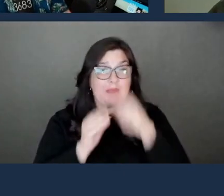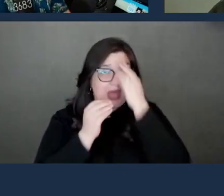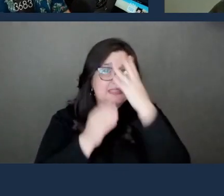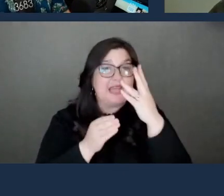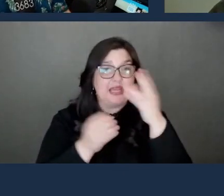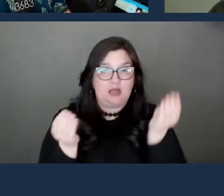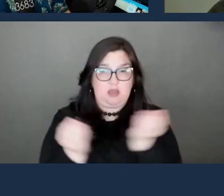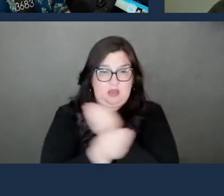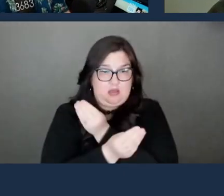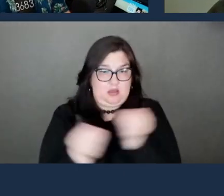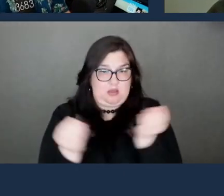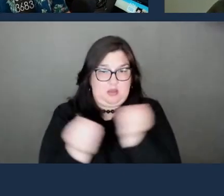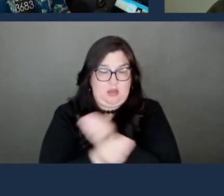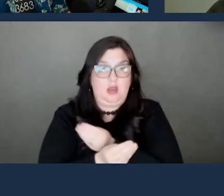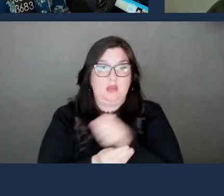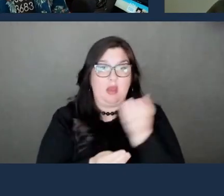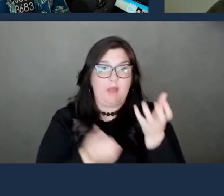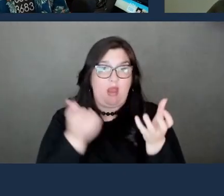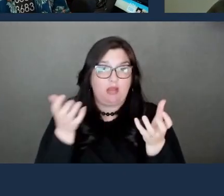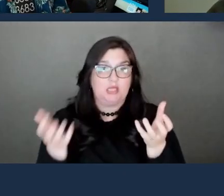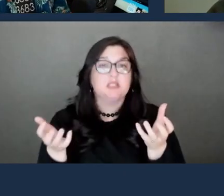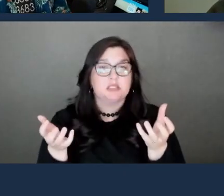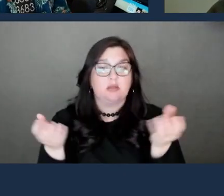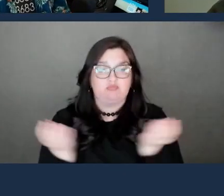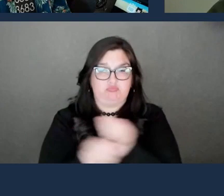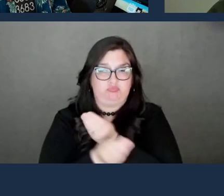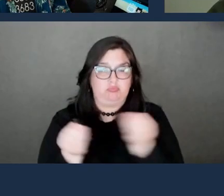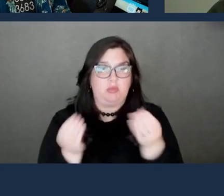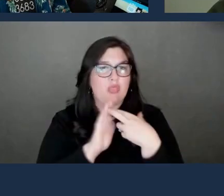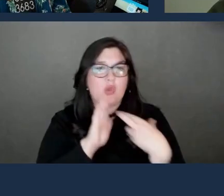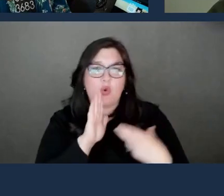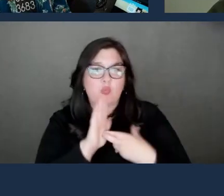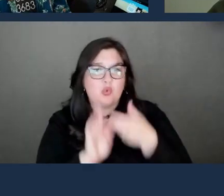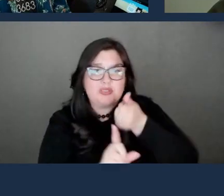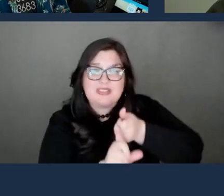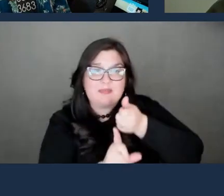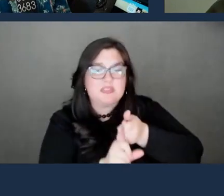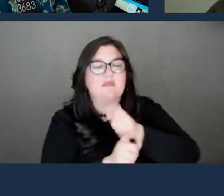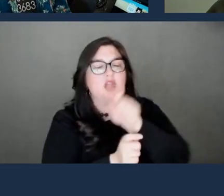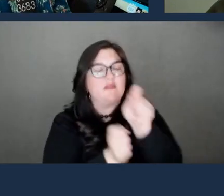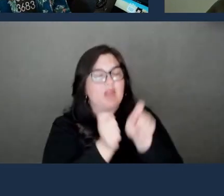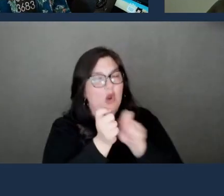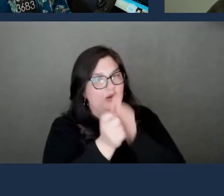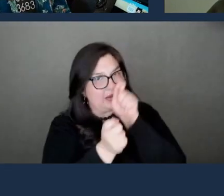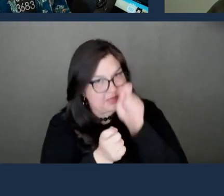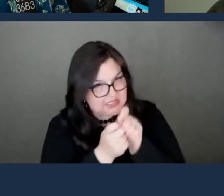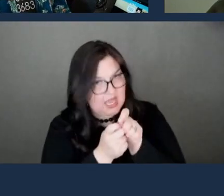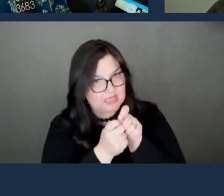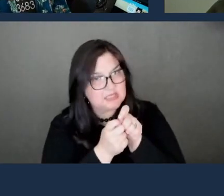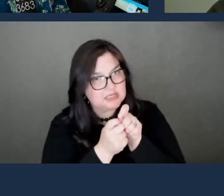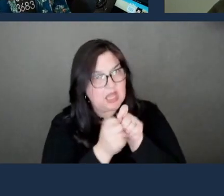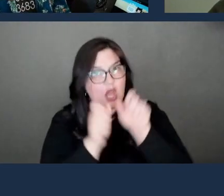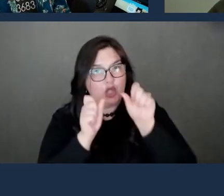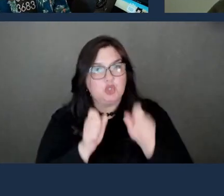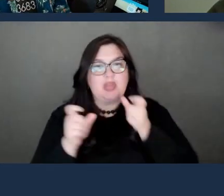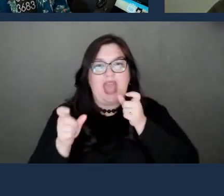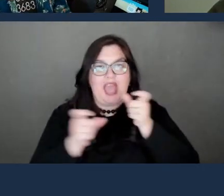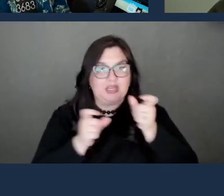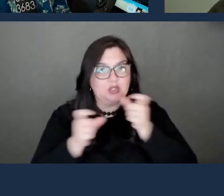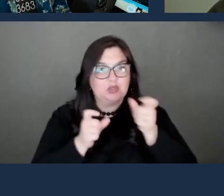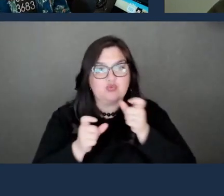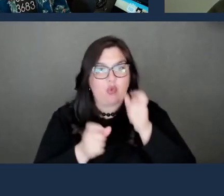buckets. The cross-region replication rules themselves are very precise. They let you control what data you want